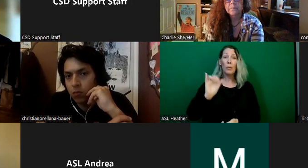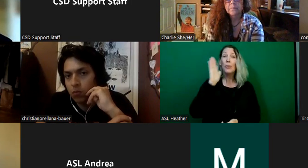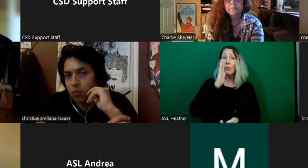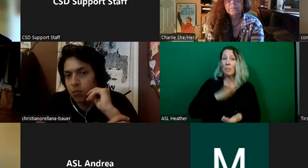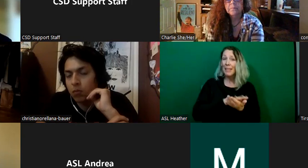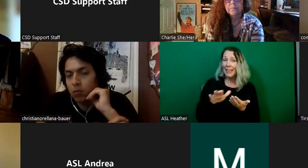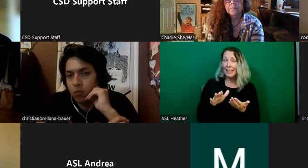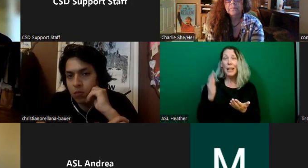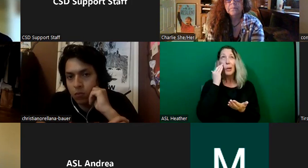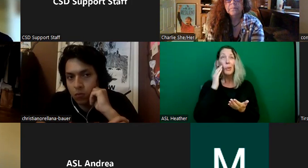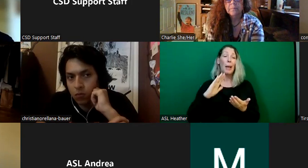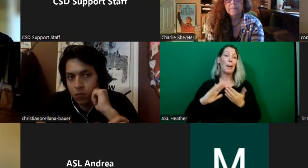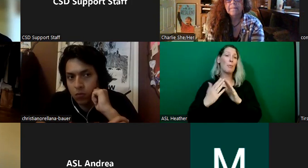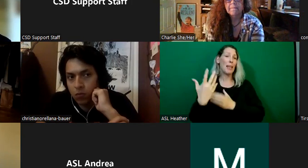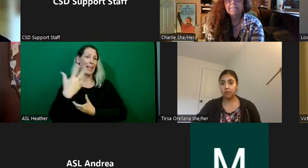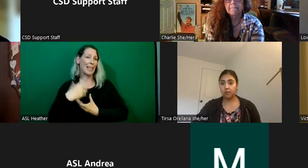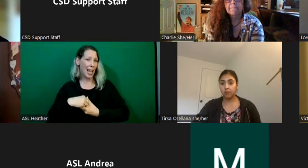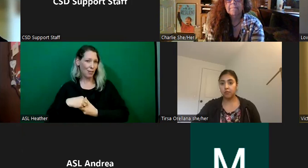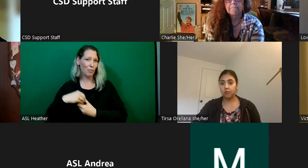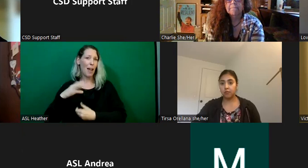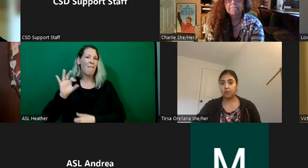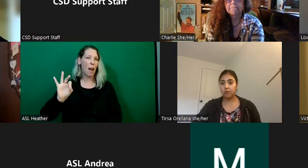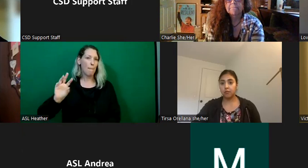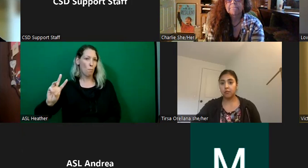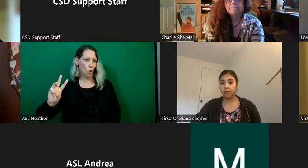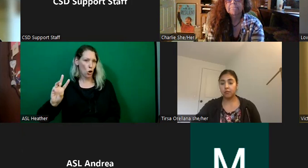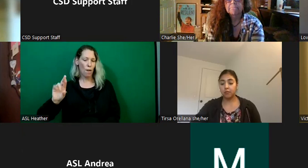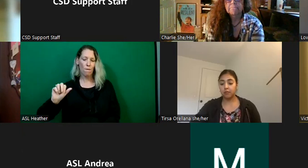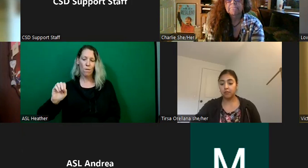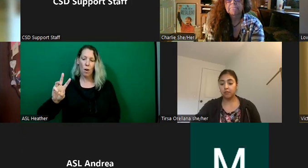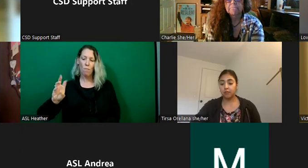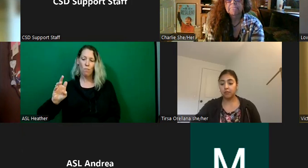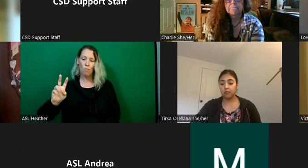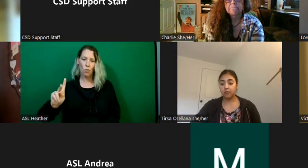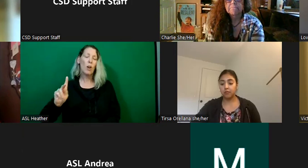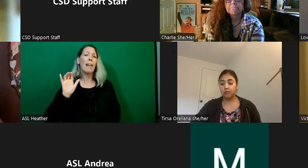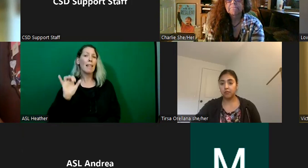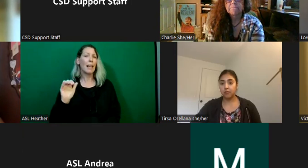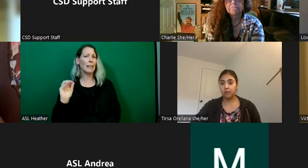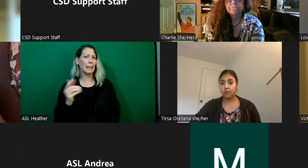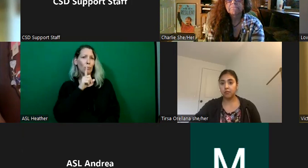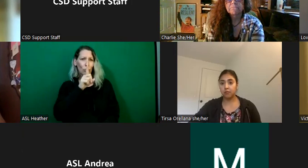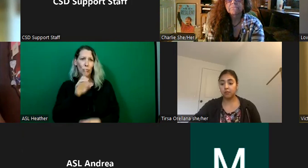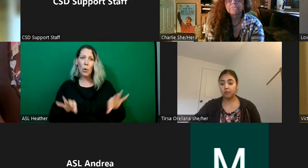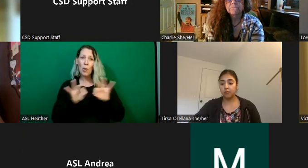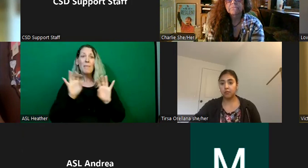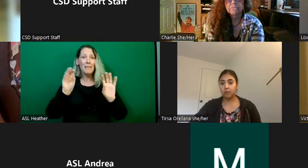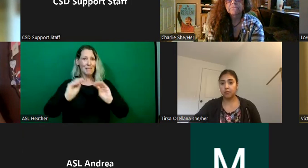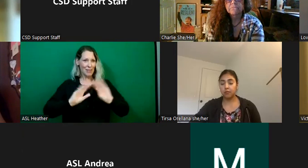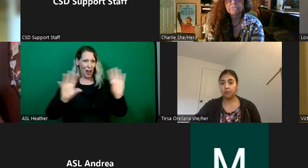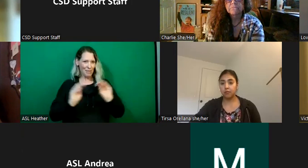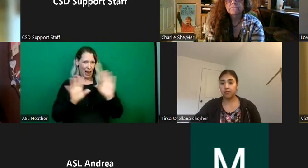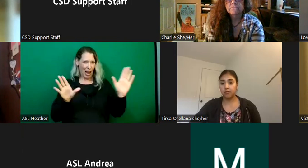I know in the community engagement framework, one of the pieces that felt really important was that we are being transparent in what we're